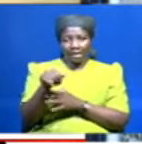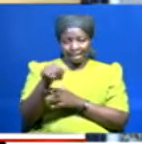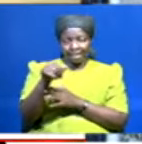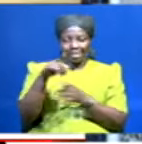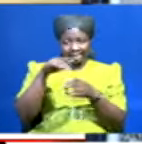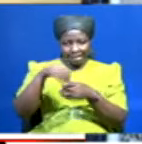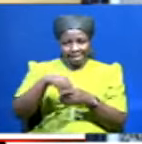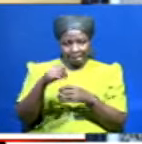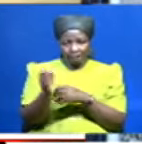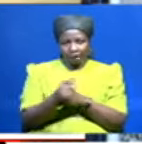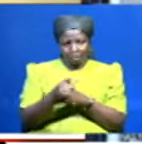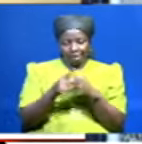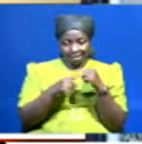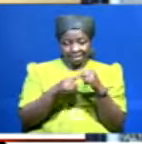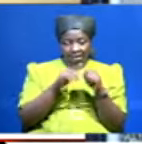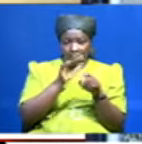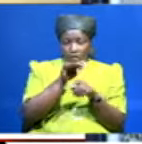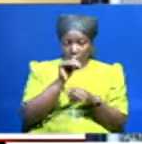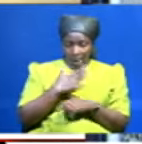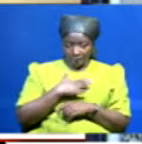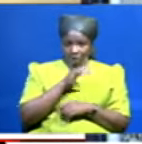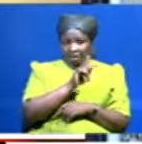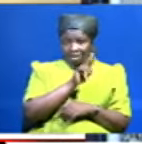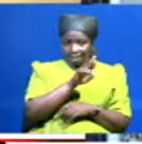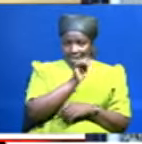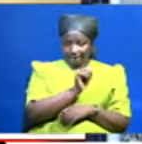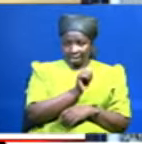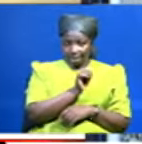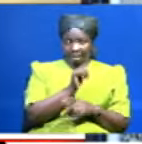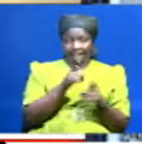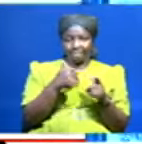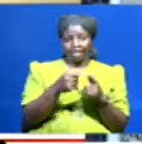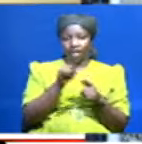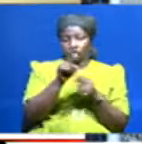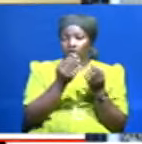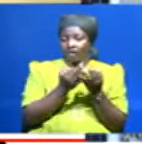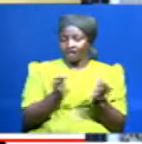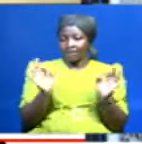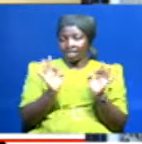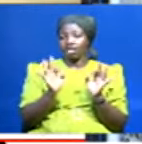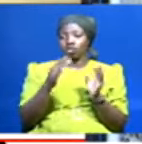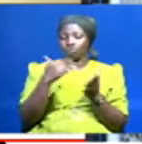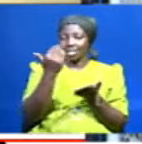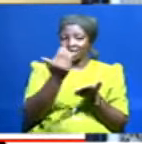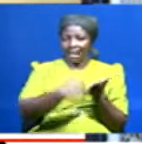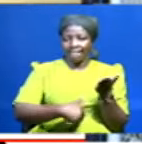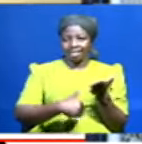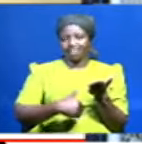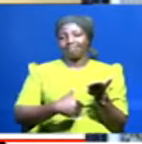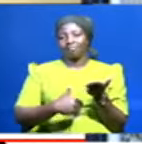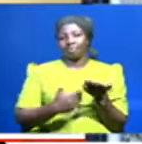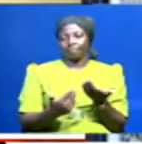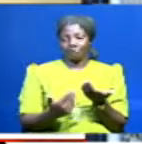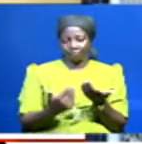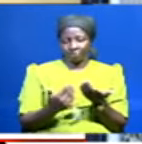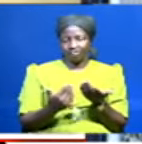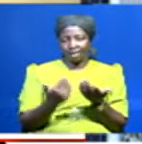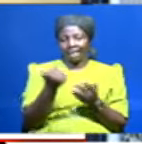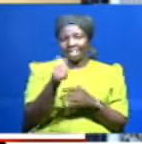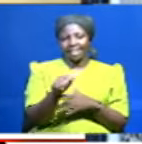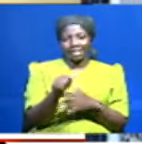6 months by our Kenya Revenue Authority, you are free to deduct whatever